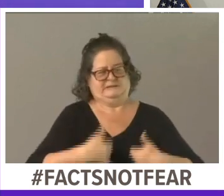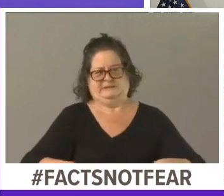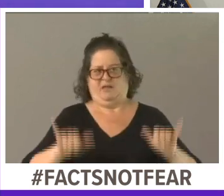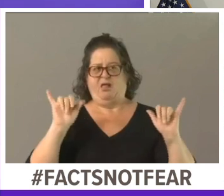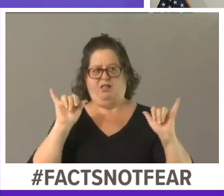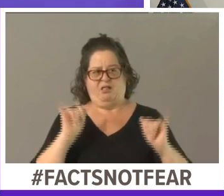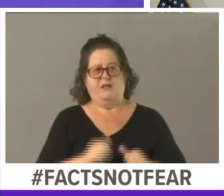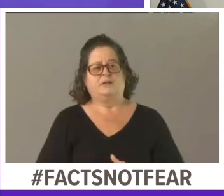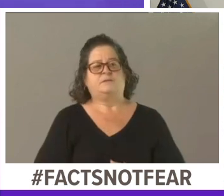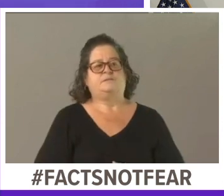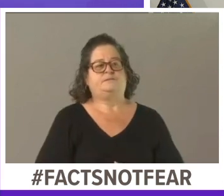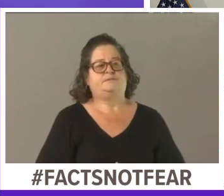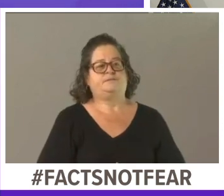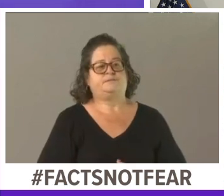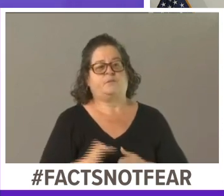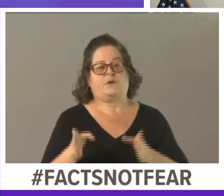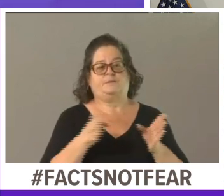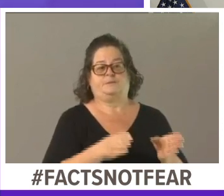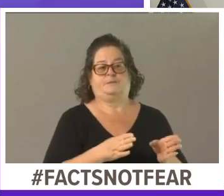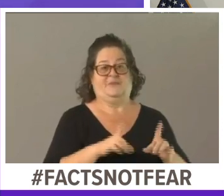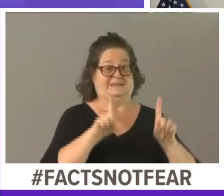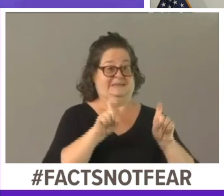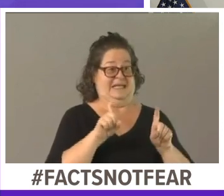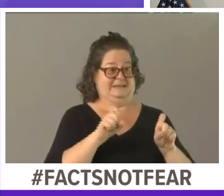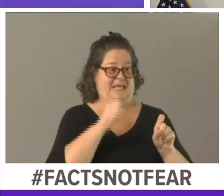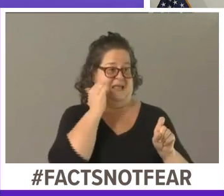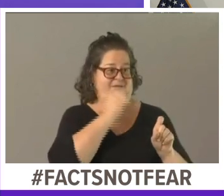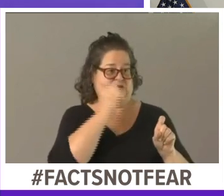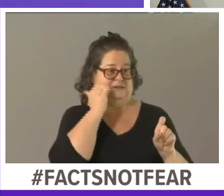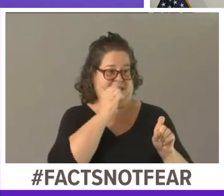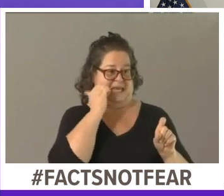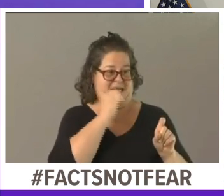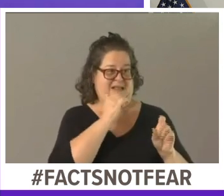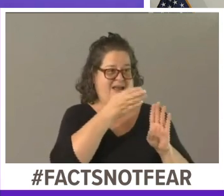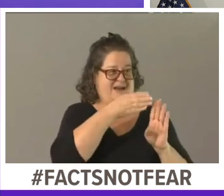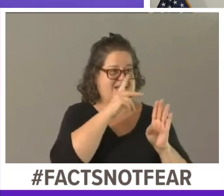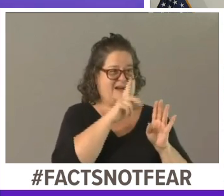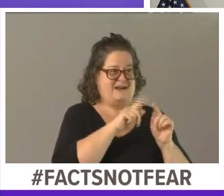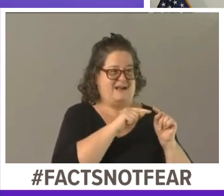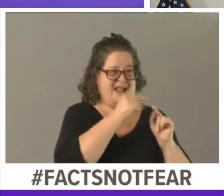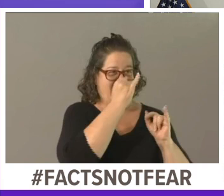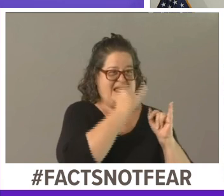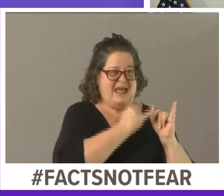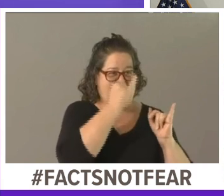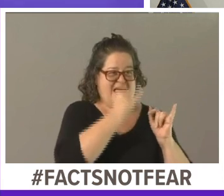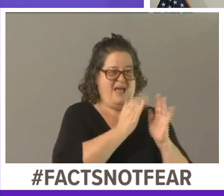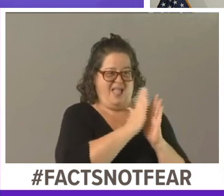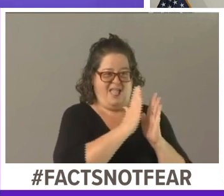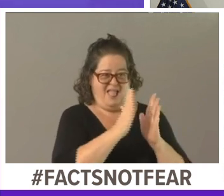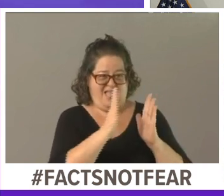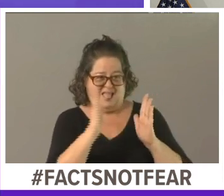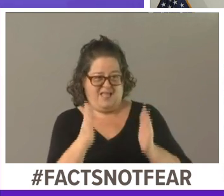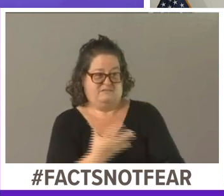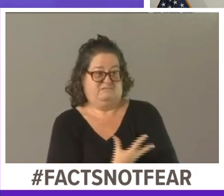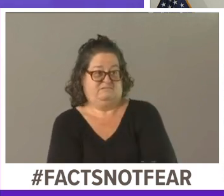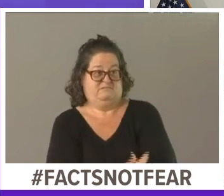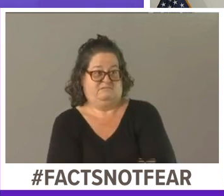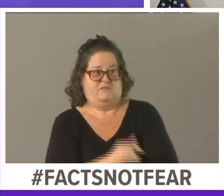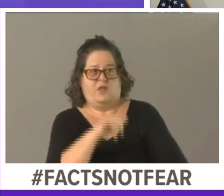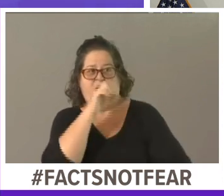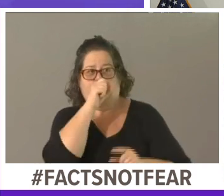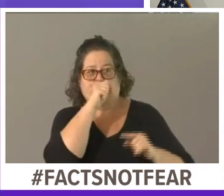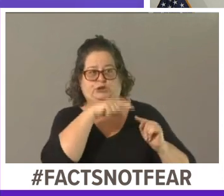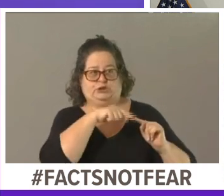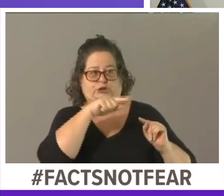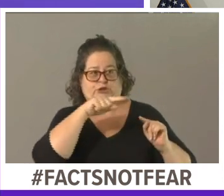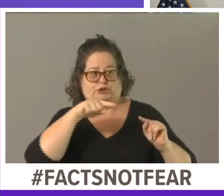This is testing by day. This is our serology test, is the orange part of